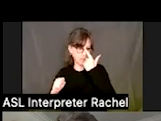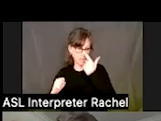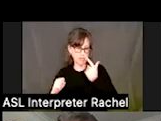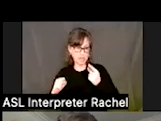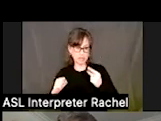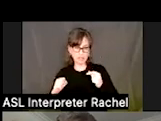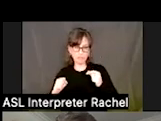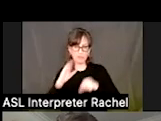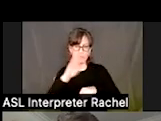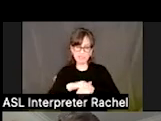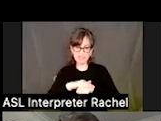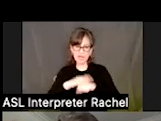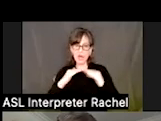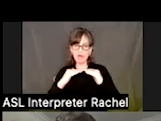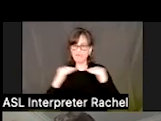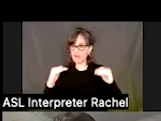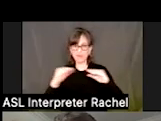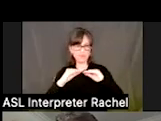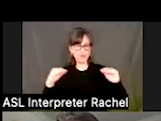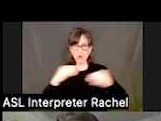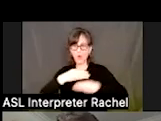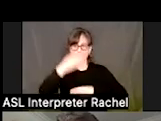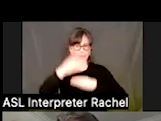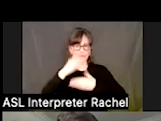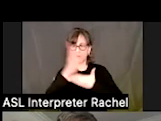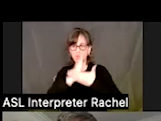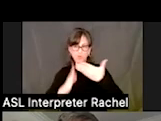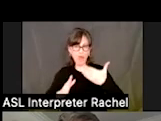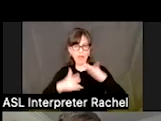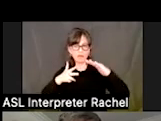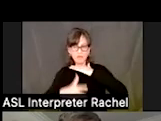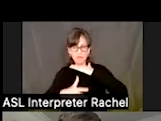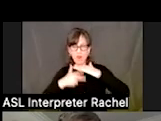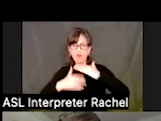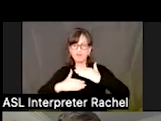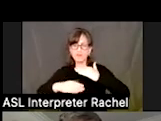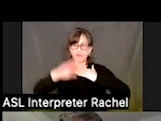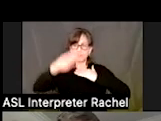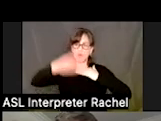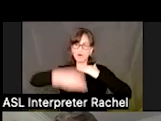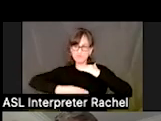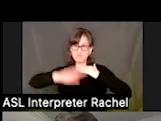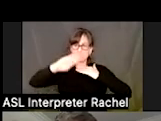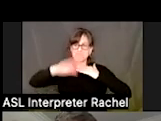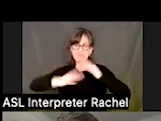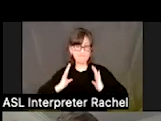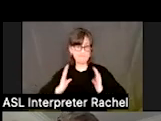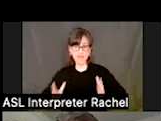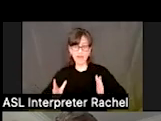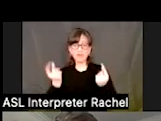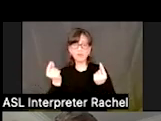slid on the foundation, didn't crack any of the windows, the garage doors operated. All they did was reinstall the